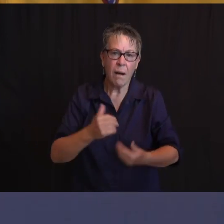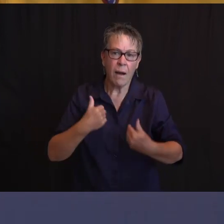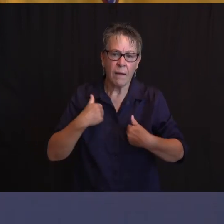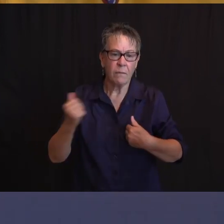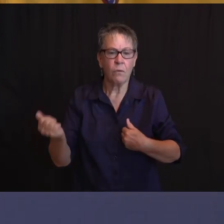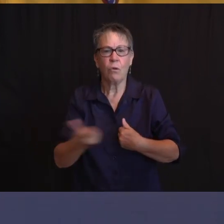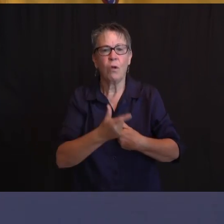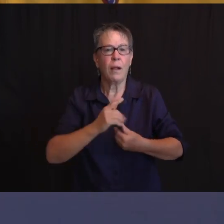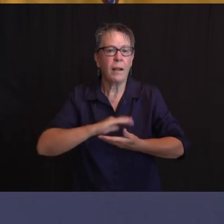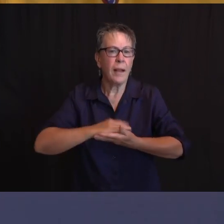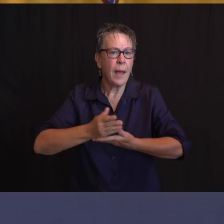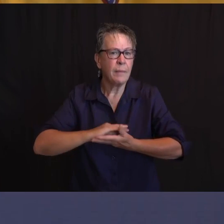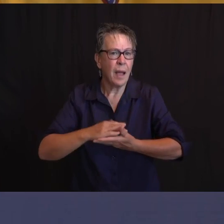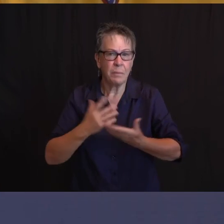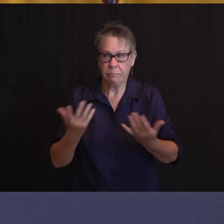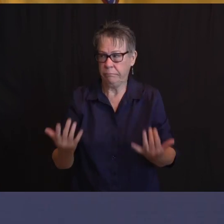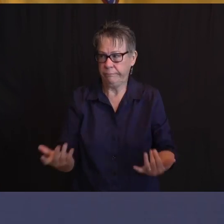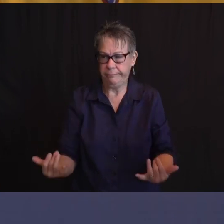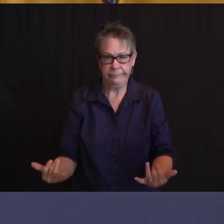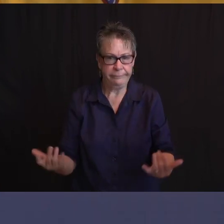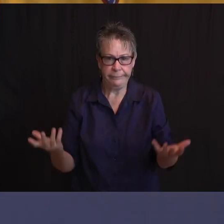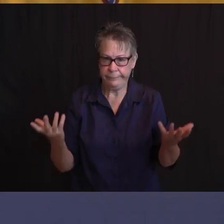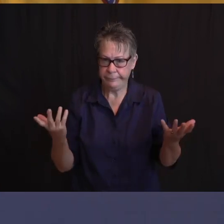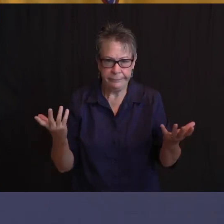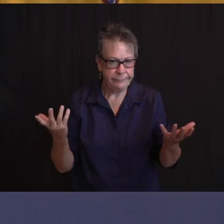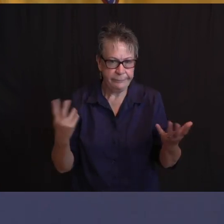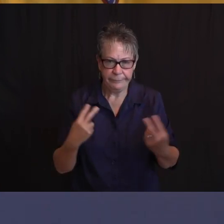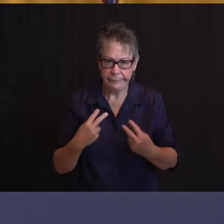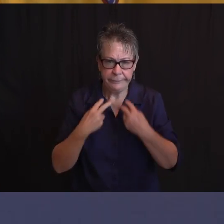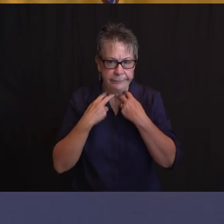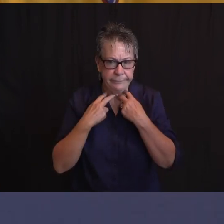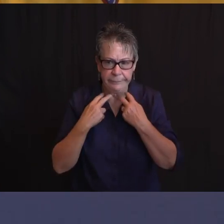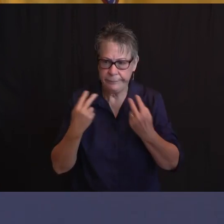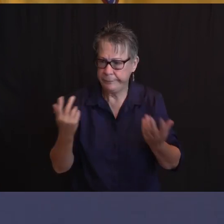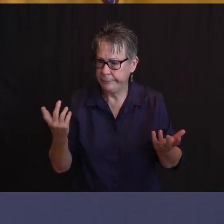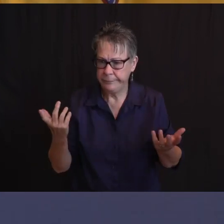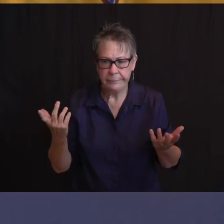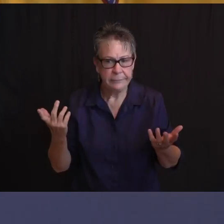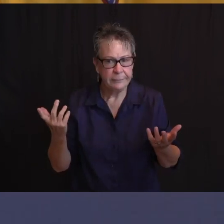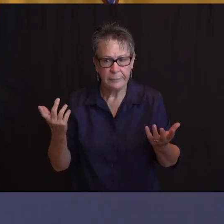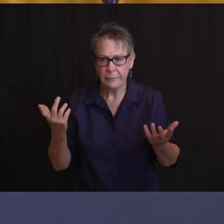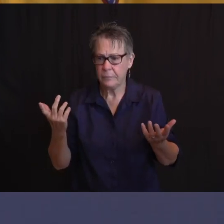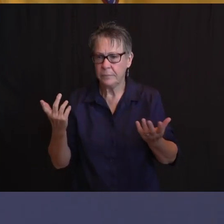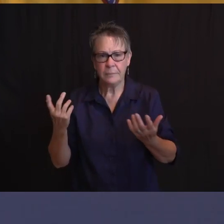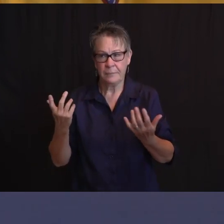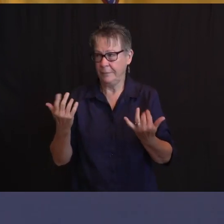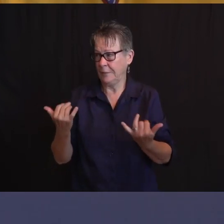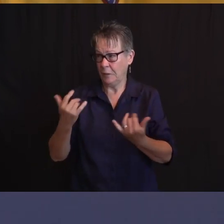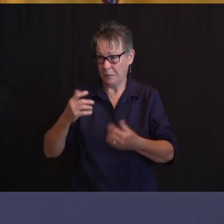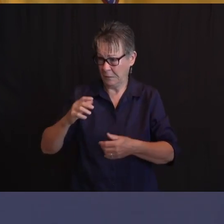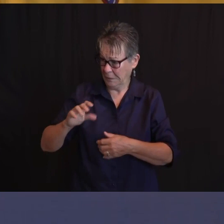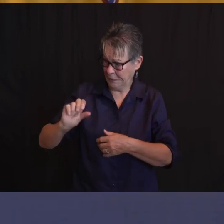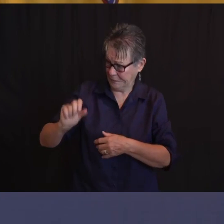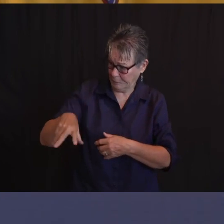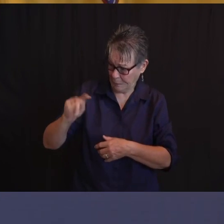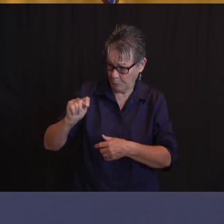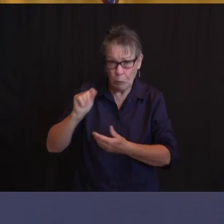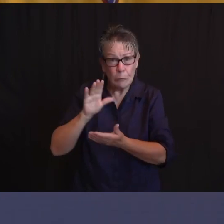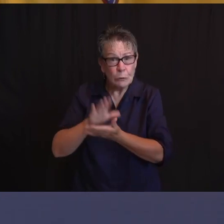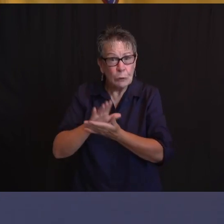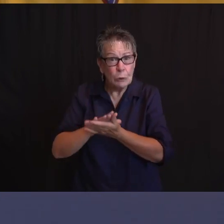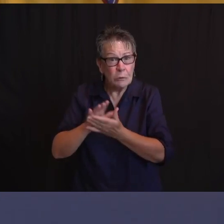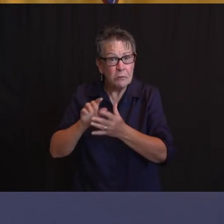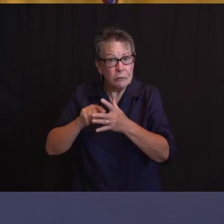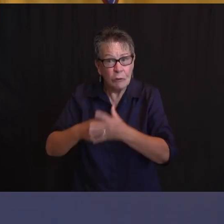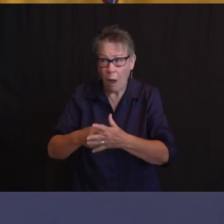up September 15 versus October 15. So no more color on it, other than we're going to stay on it as best we